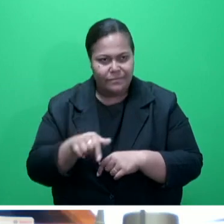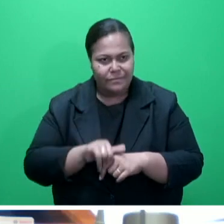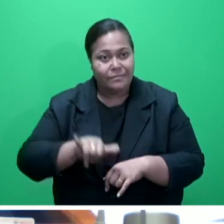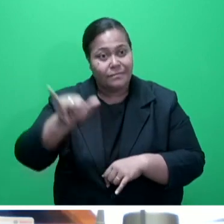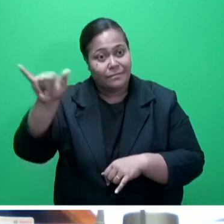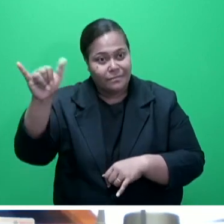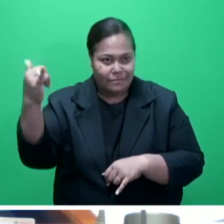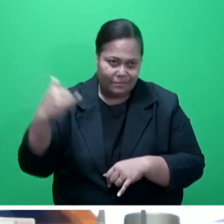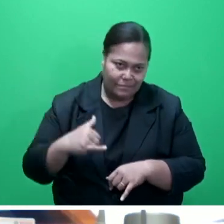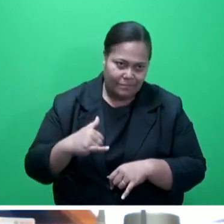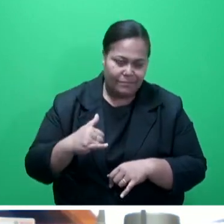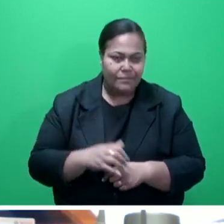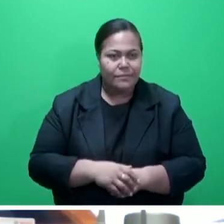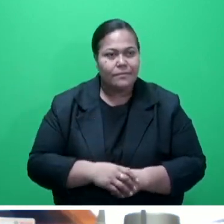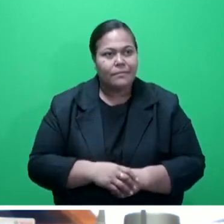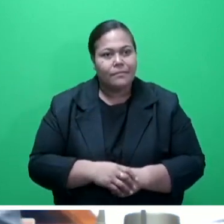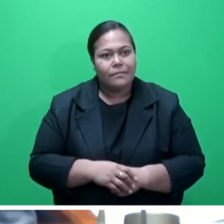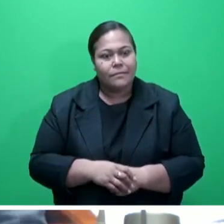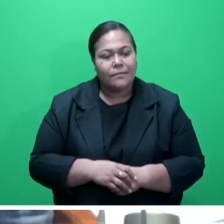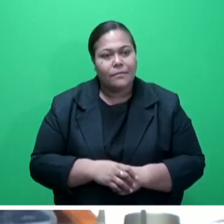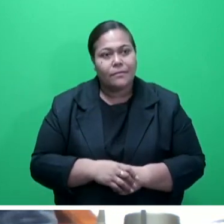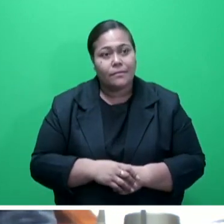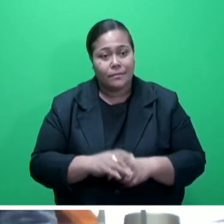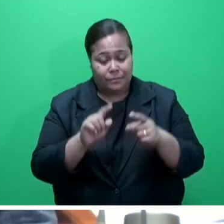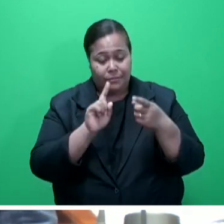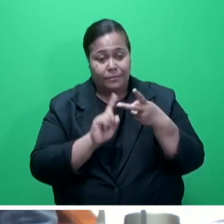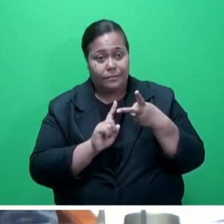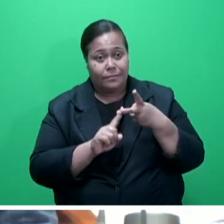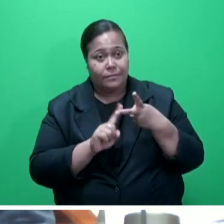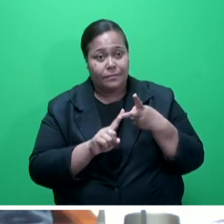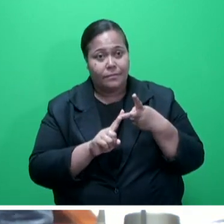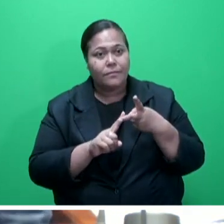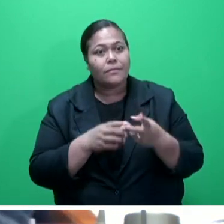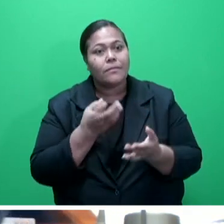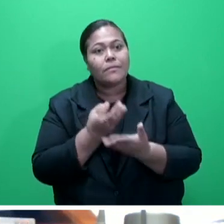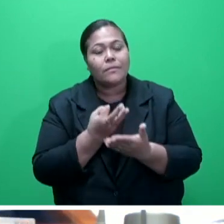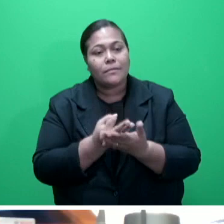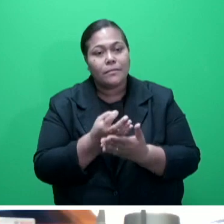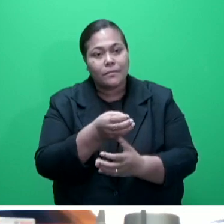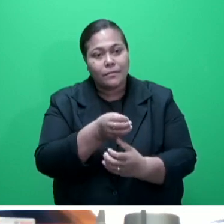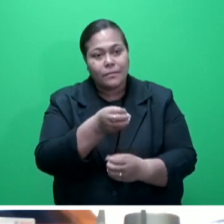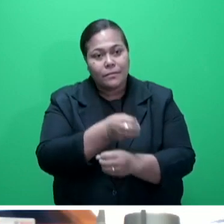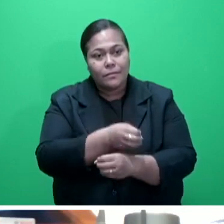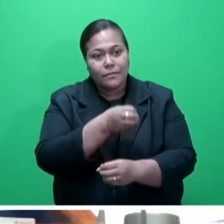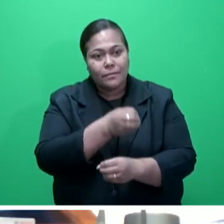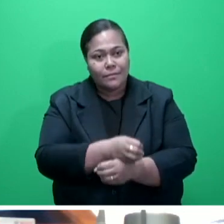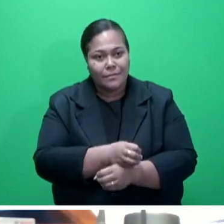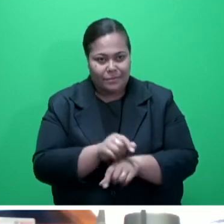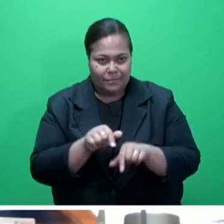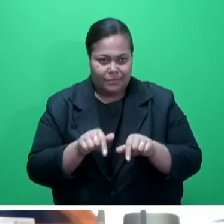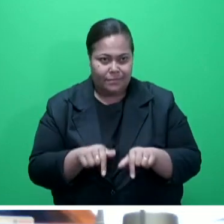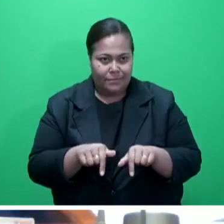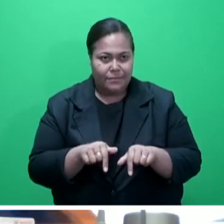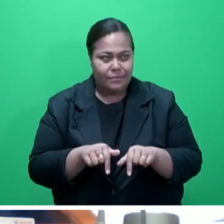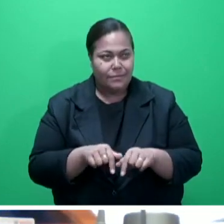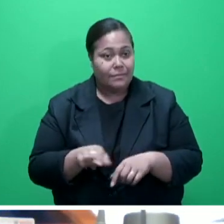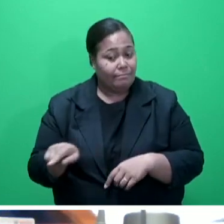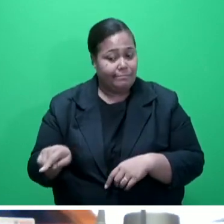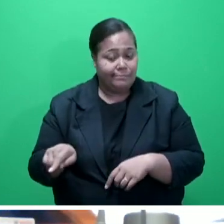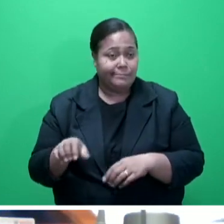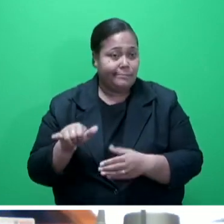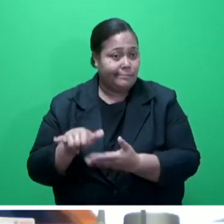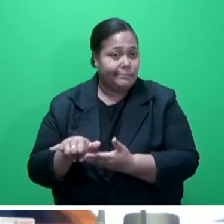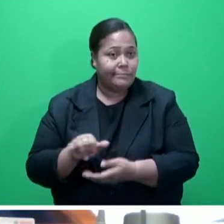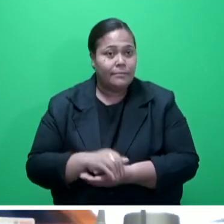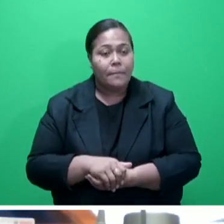sir. One other point, the question is about the financial and operational future. I think I'd like to just delve a little bit on the